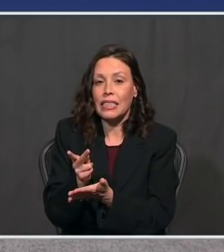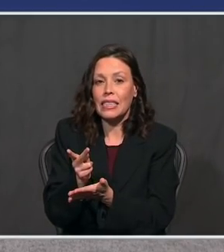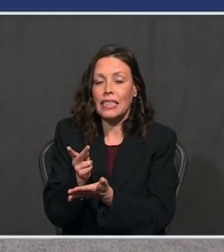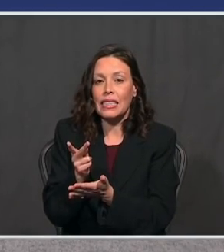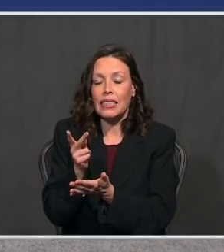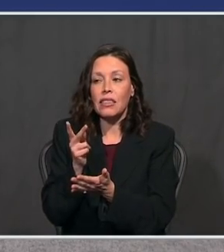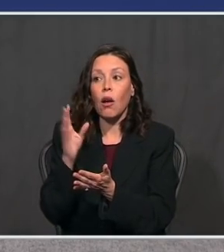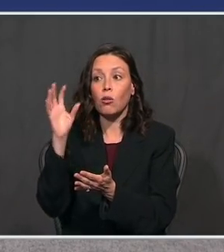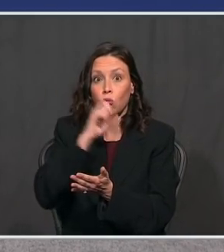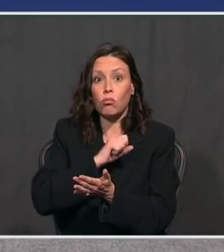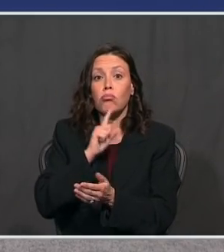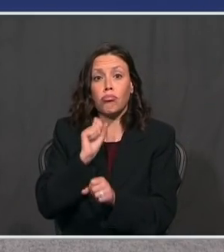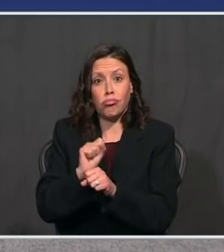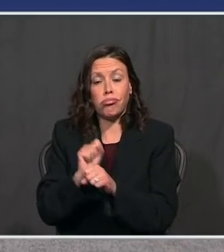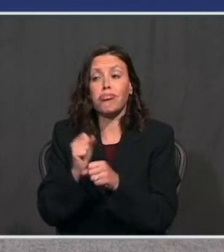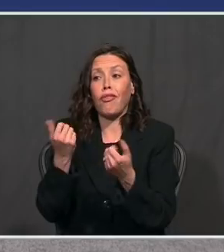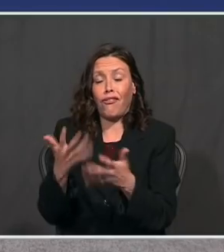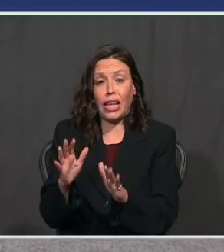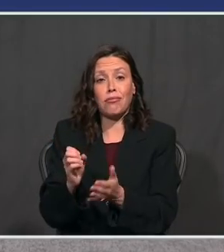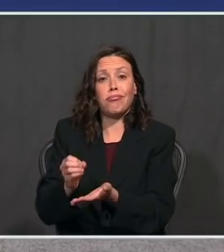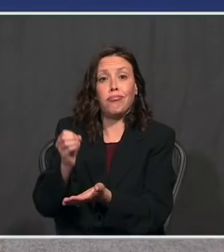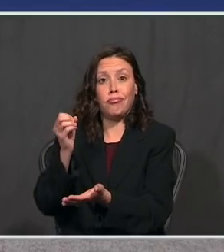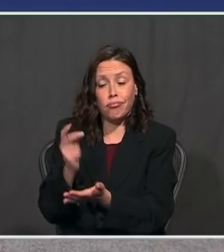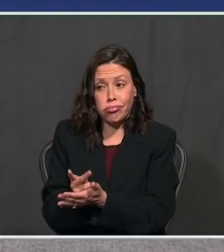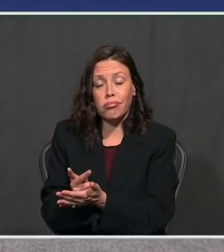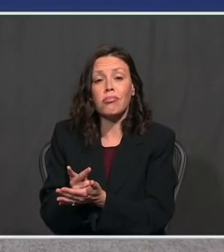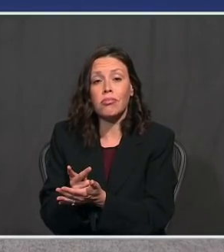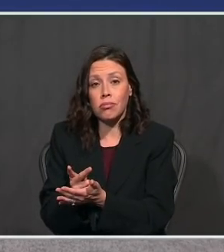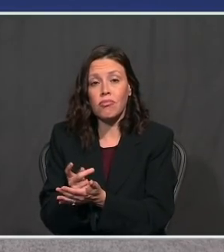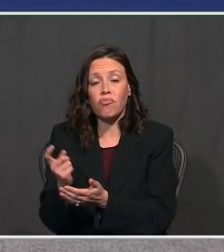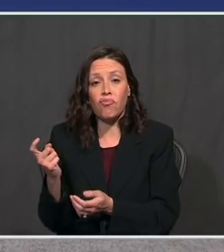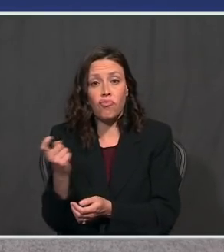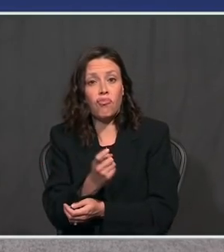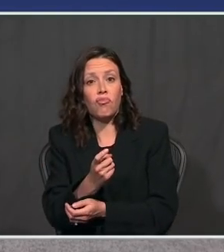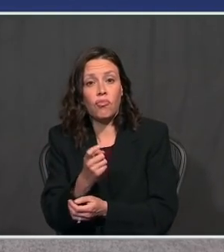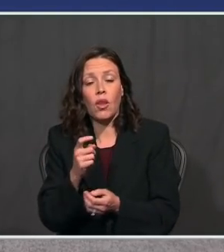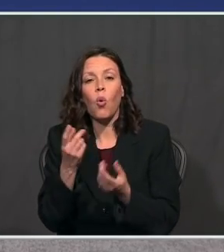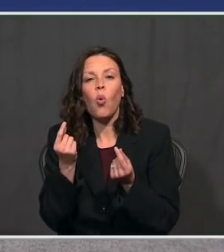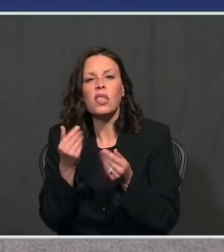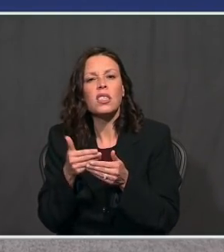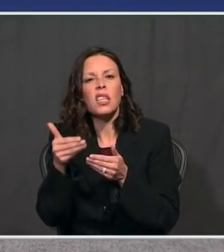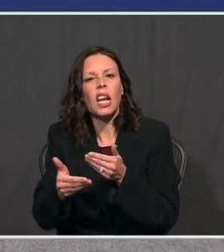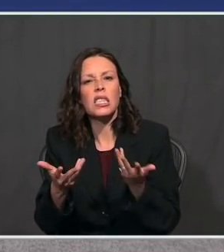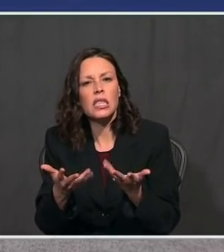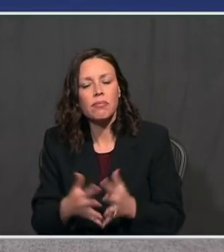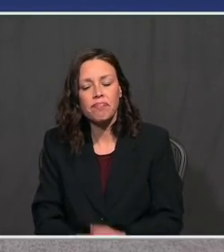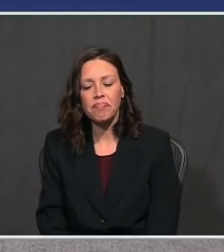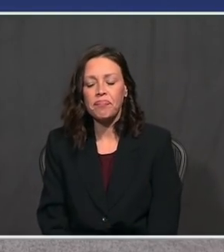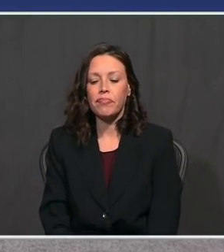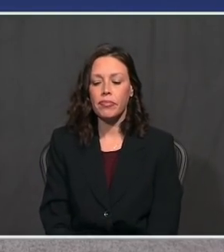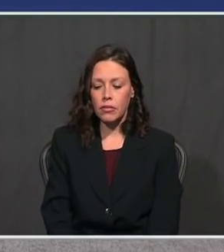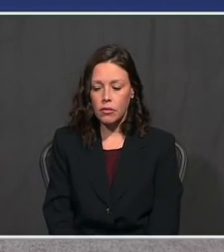So assuming that happens, assuming you went through and issued the EUA, what happens next?